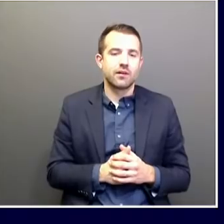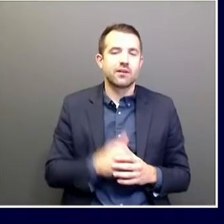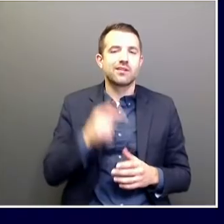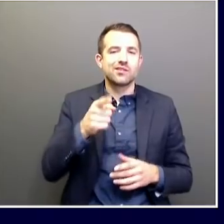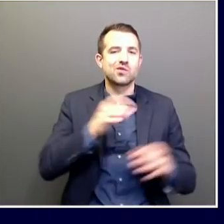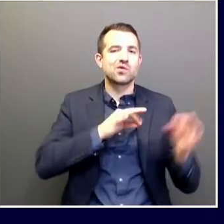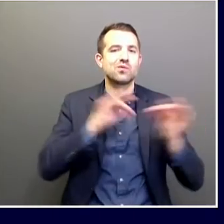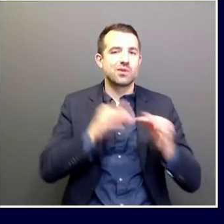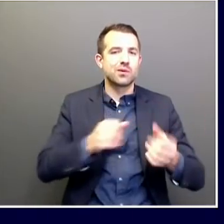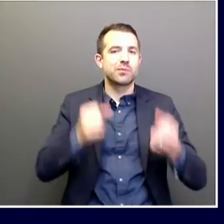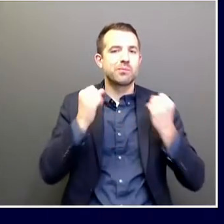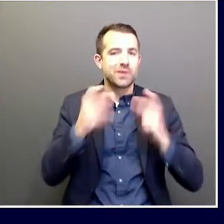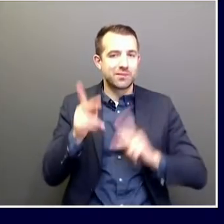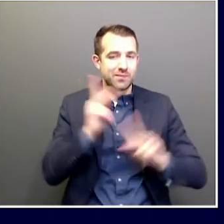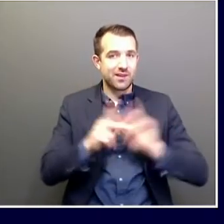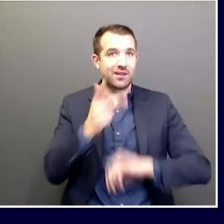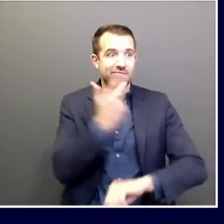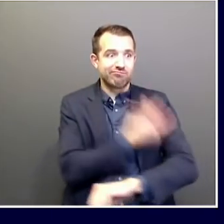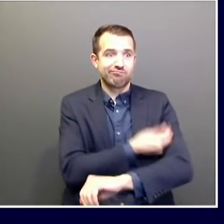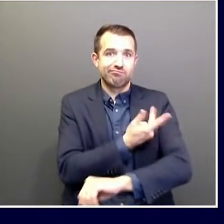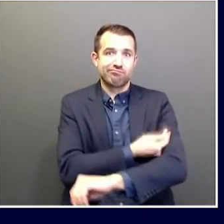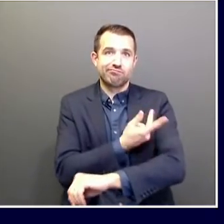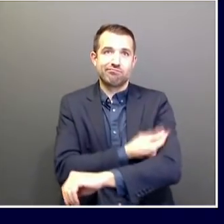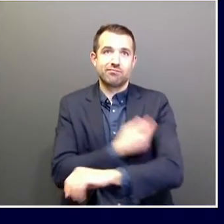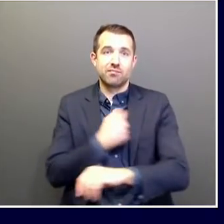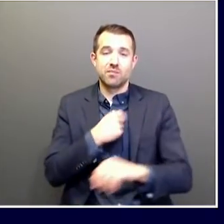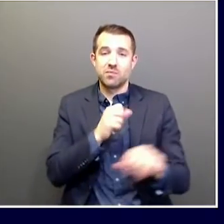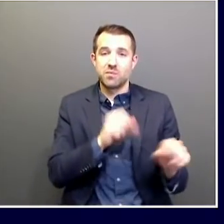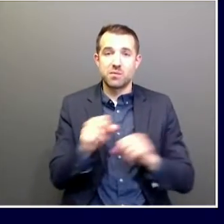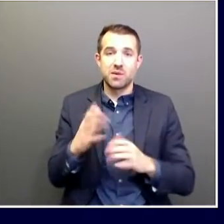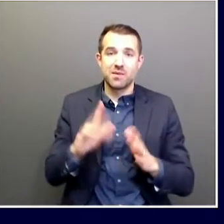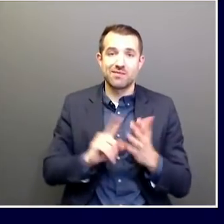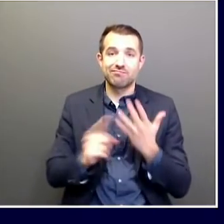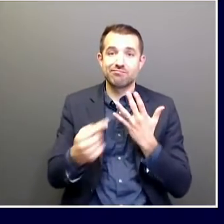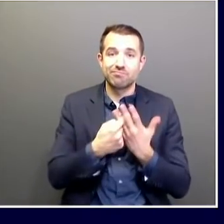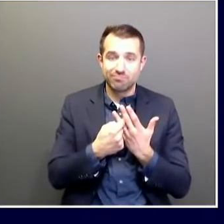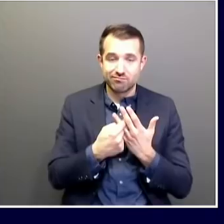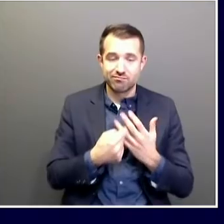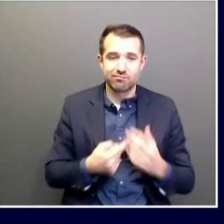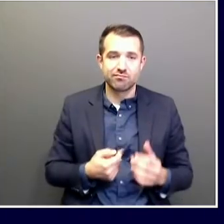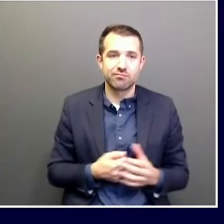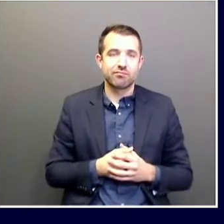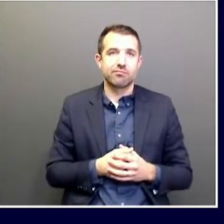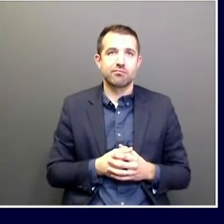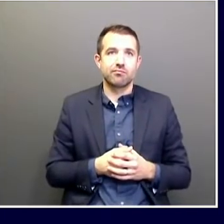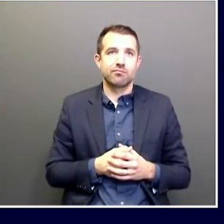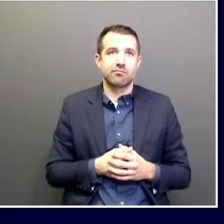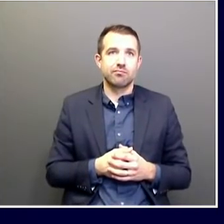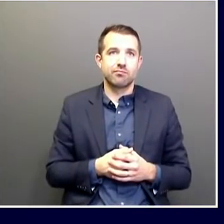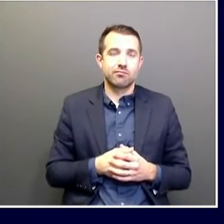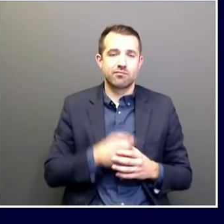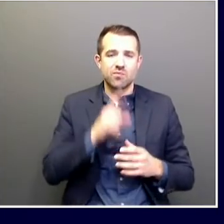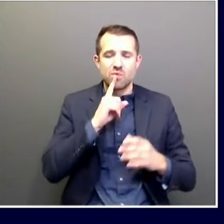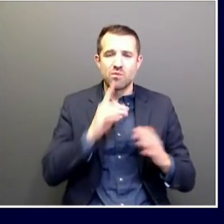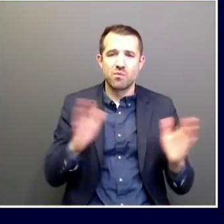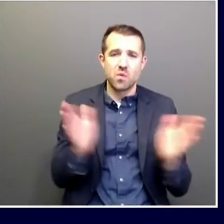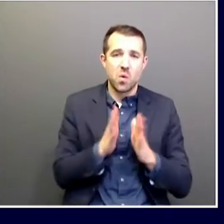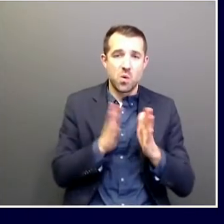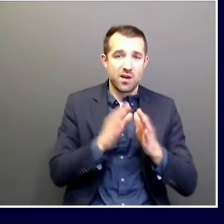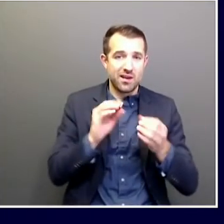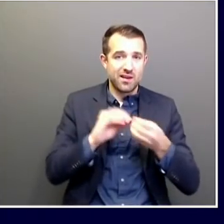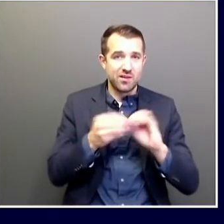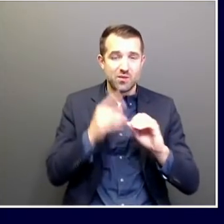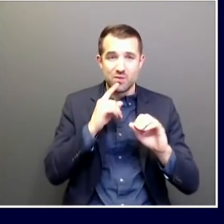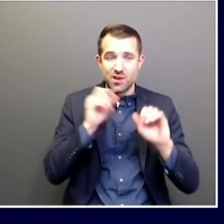early, that there is potential to have that kind of minimizing of protection. Is that kind of